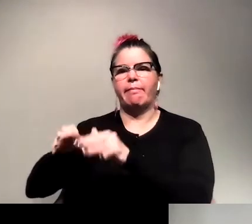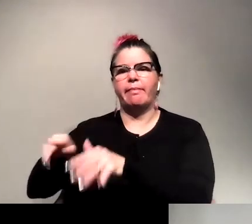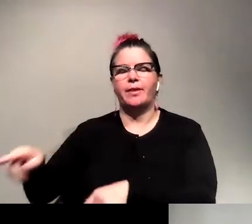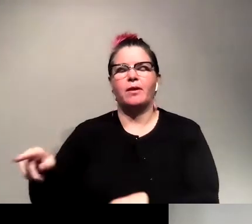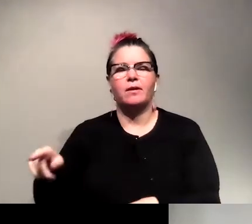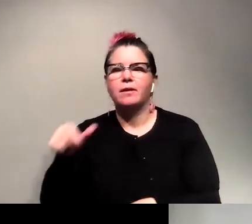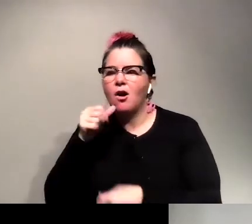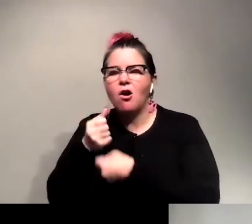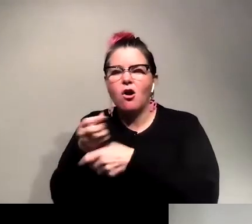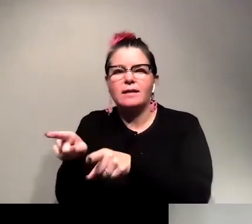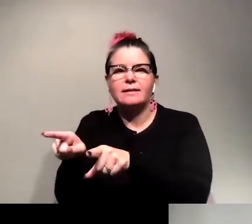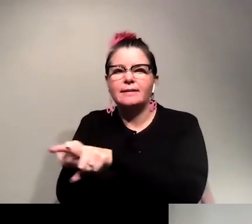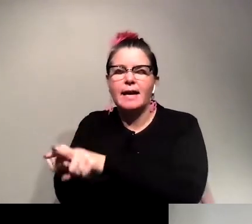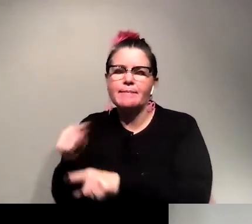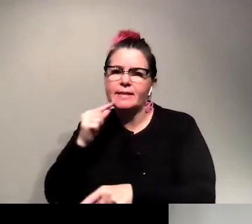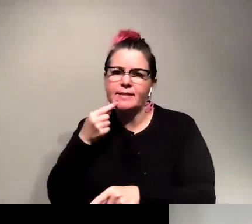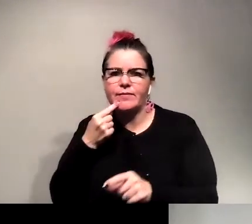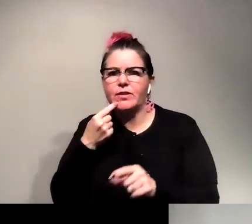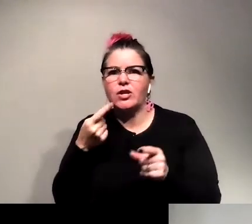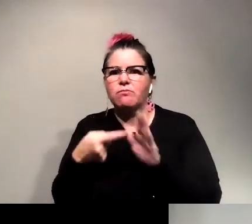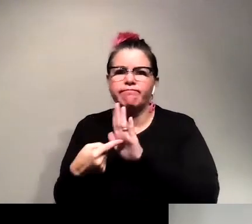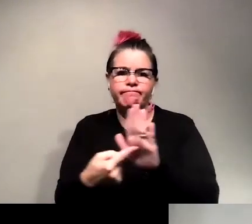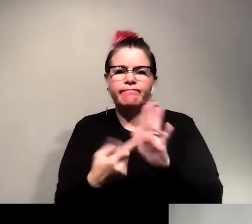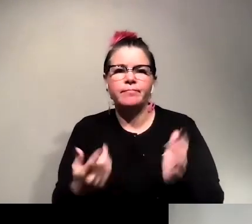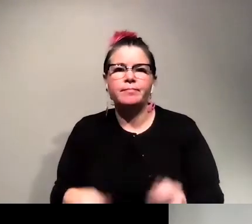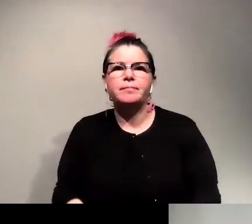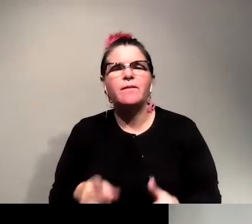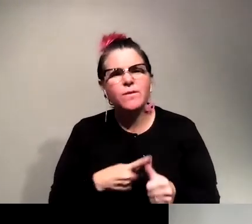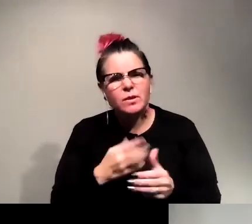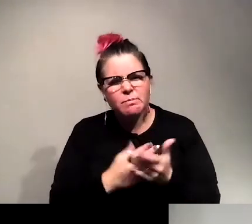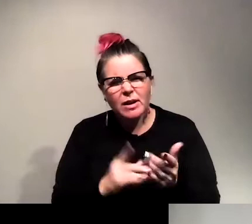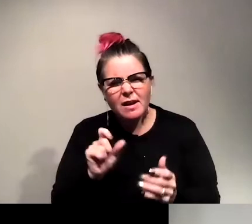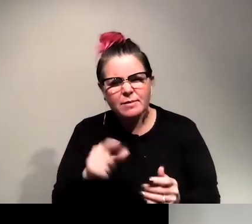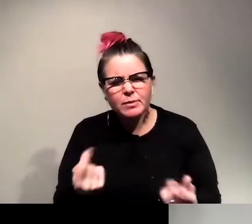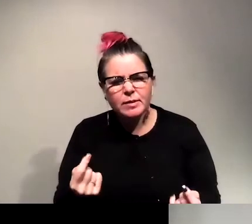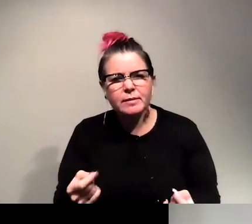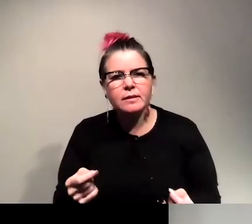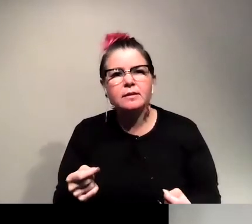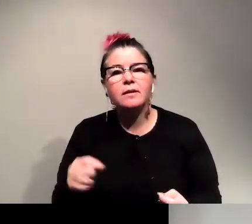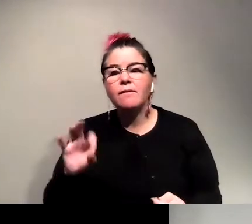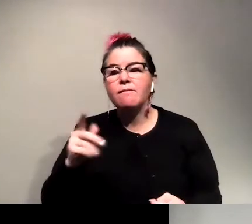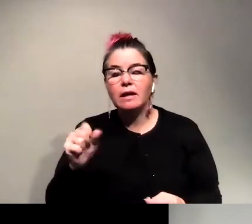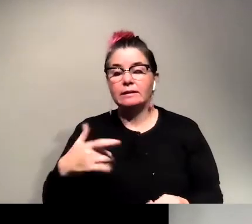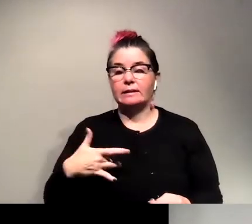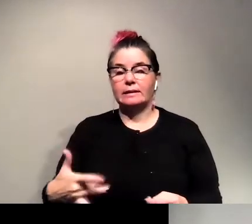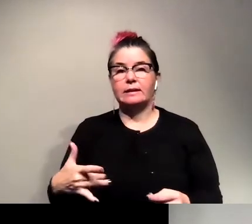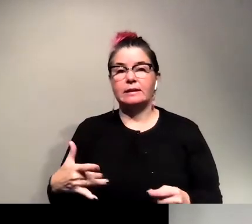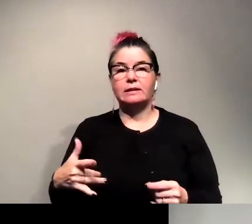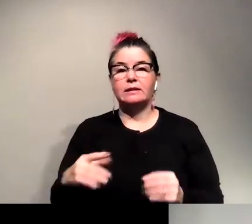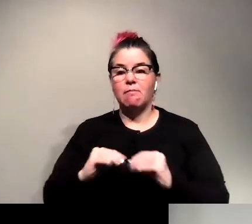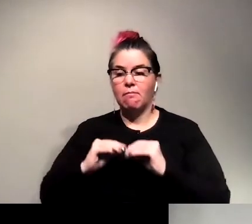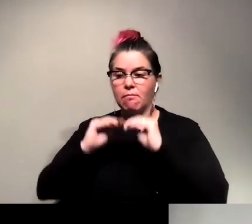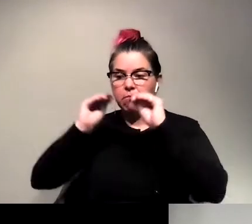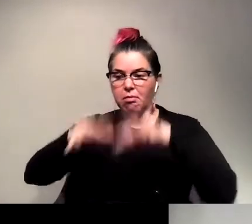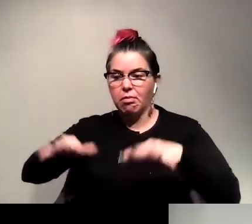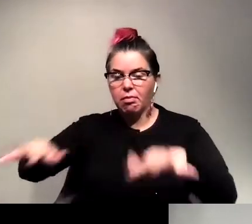the same sort of severe symptoms. And then what was the first part? I'm sorry. Whether fungus tends to get dispersed